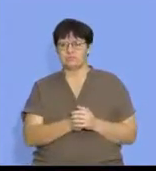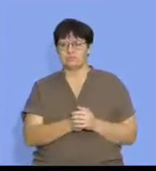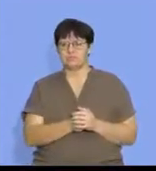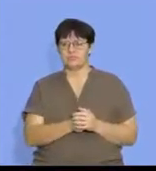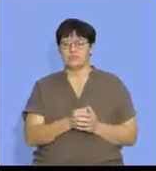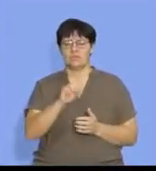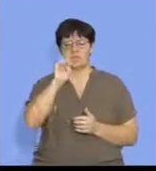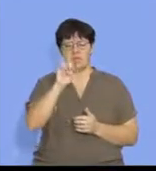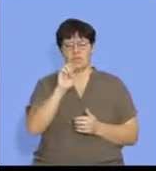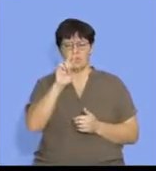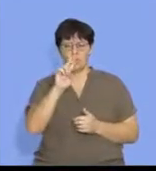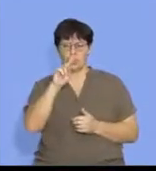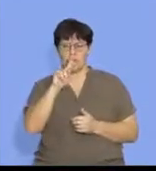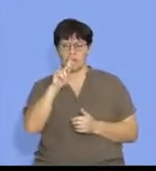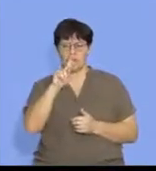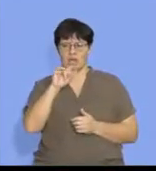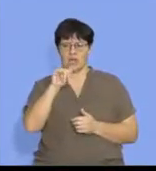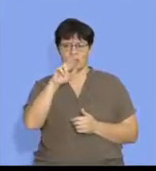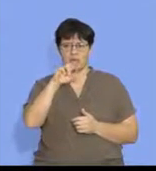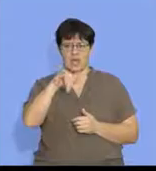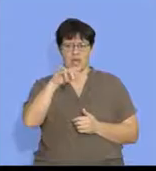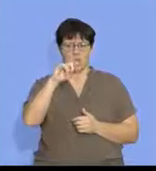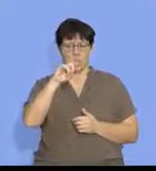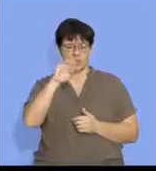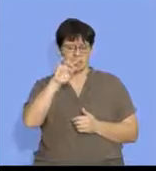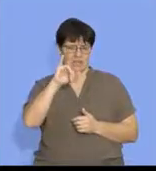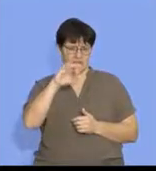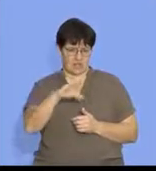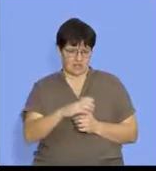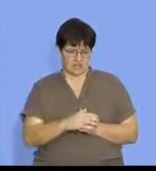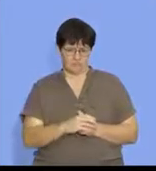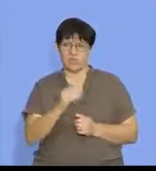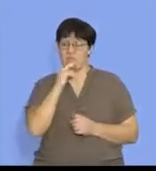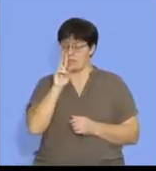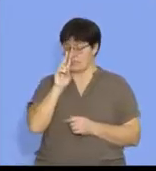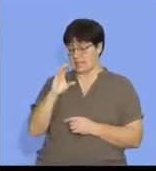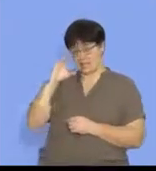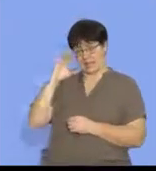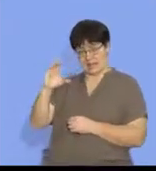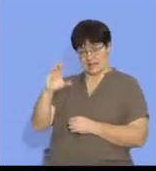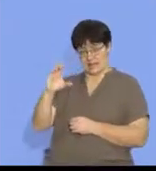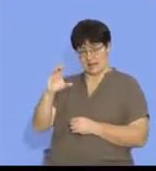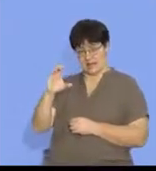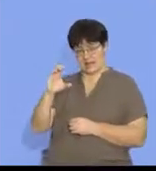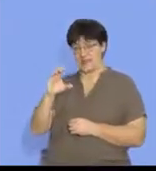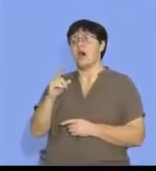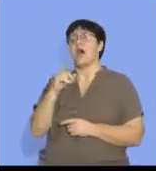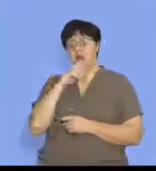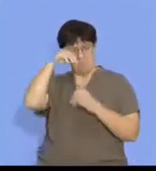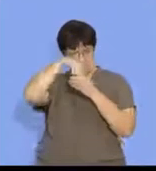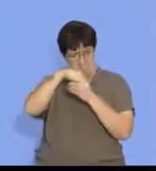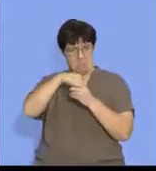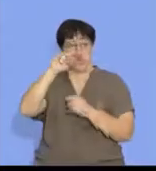are eukaryotic. So for the first time, what do we see? We see a cell that has a definite